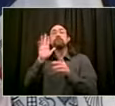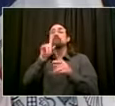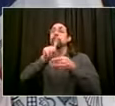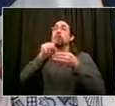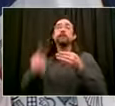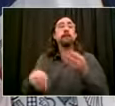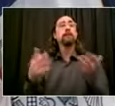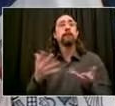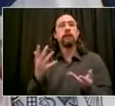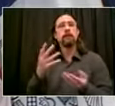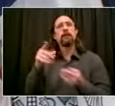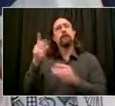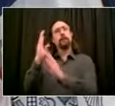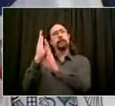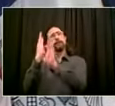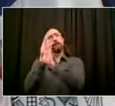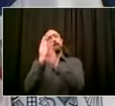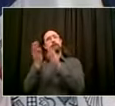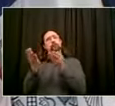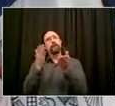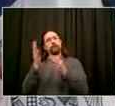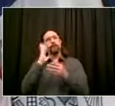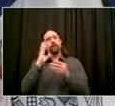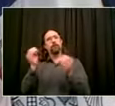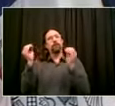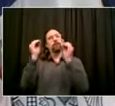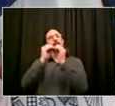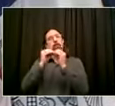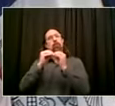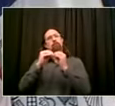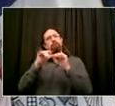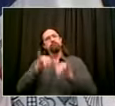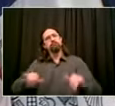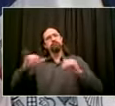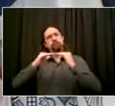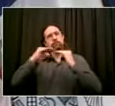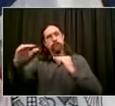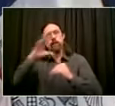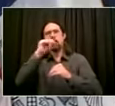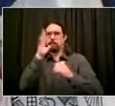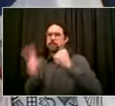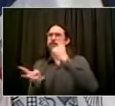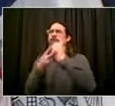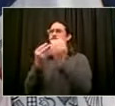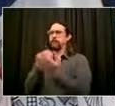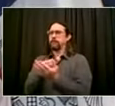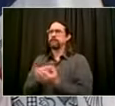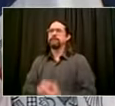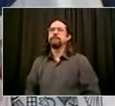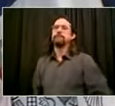smart direction for this city. Go ahead. Next, we have Aaron from Politico.